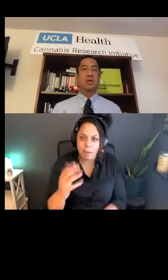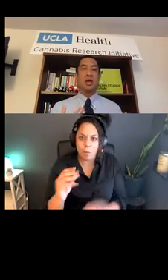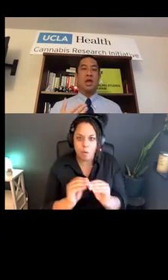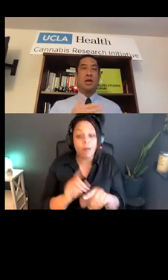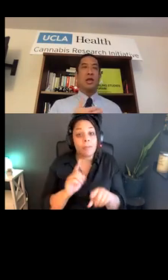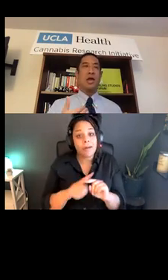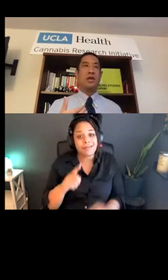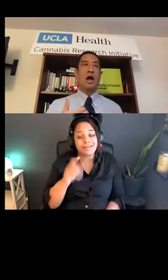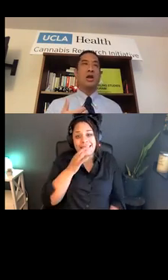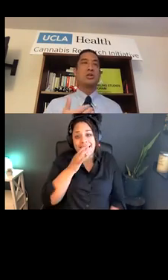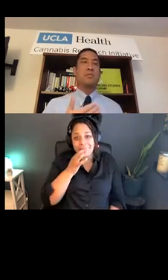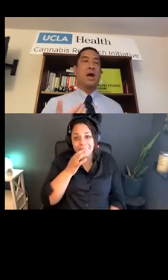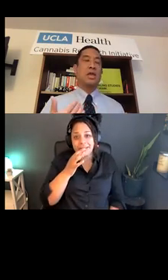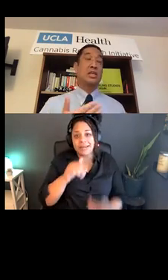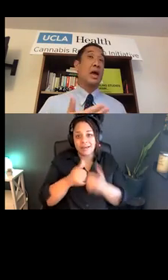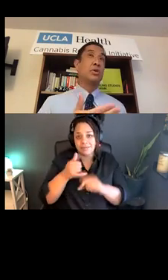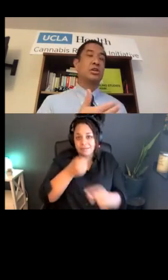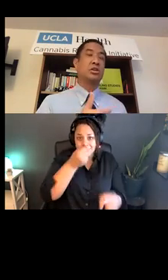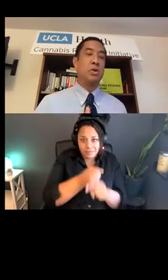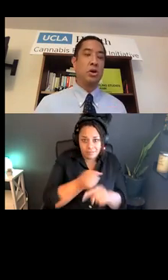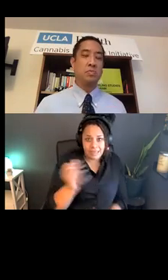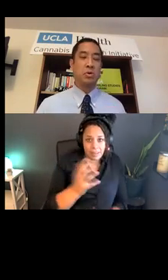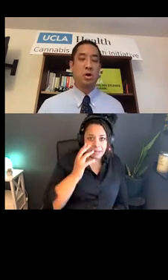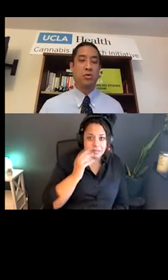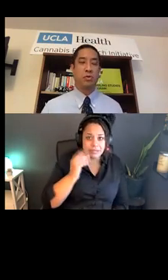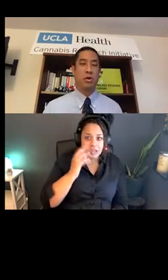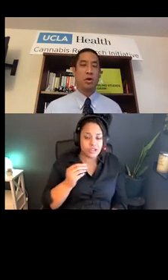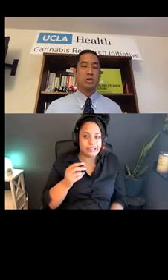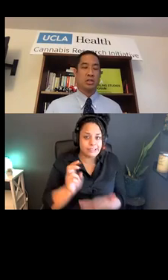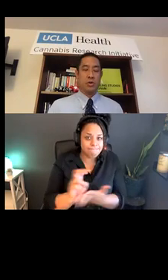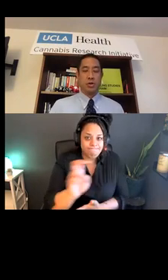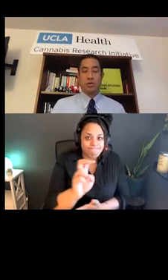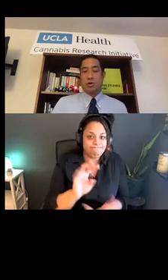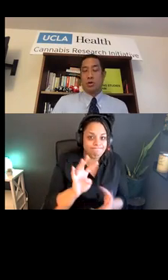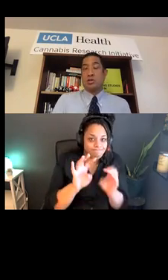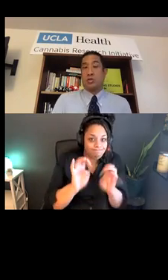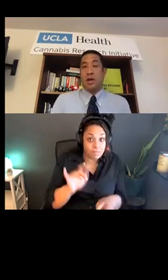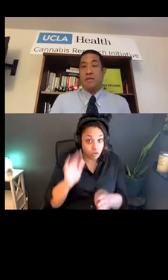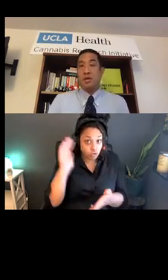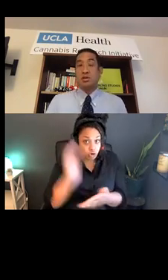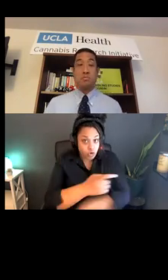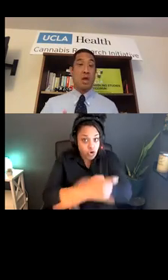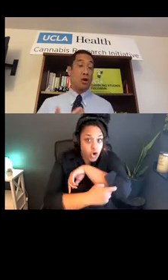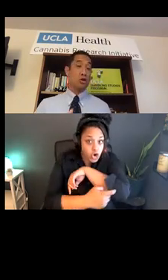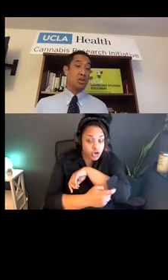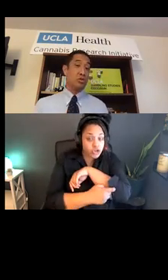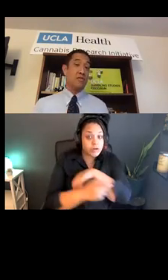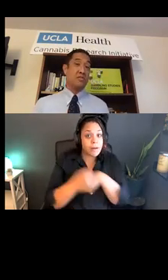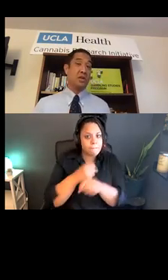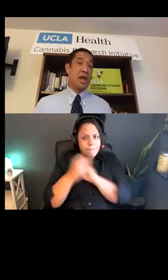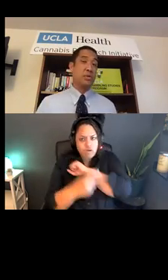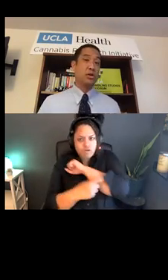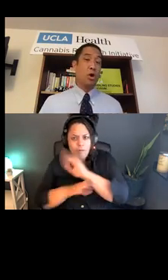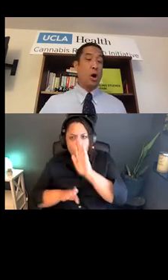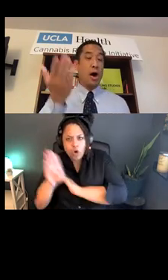cannabis and how does it impact that gambling experience people go through. Does it reduce urges and cravings? Does it make urges and cravings